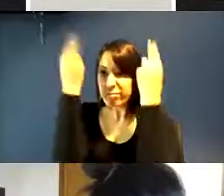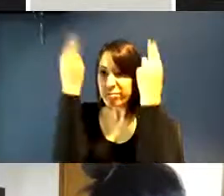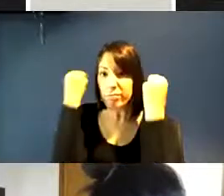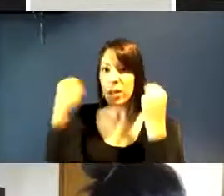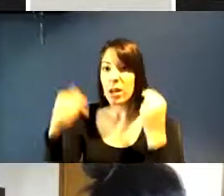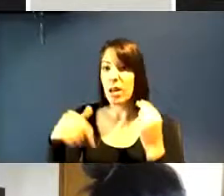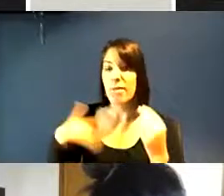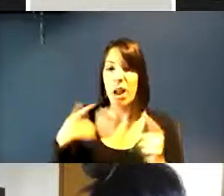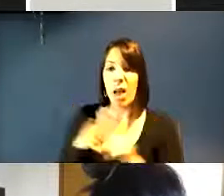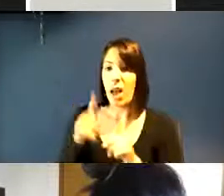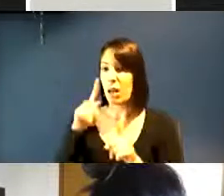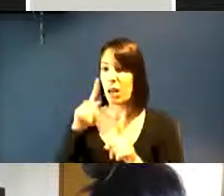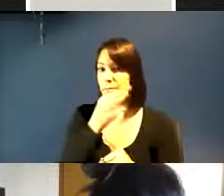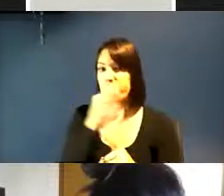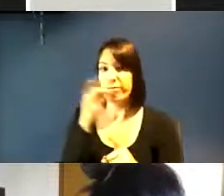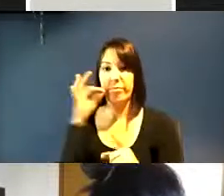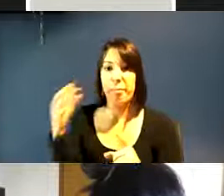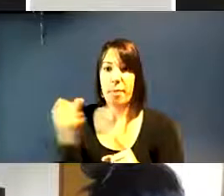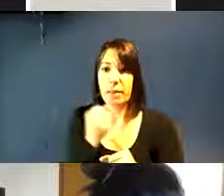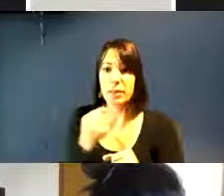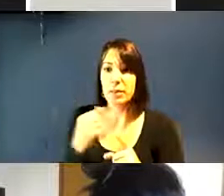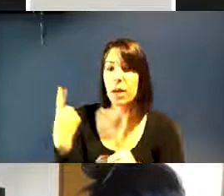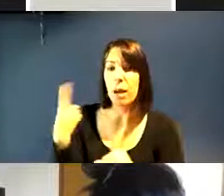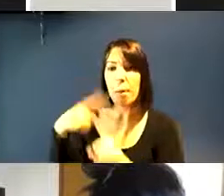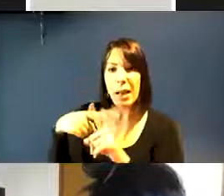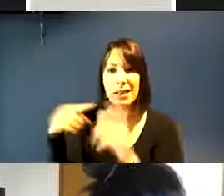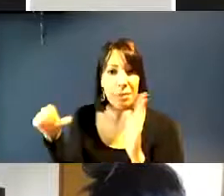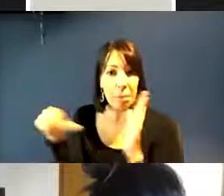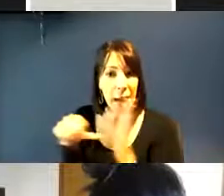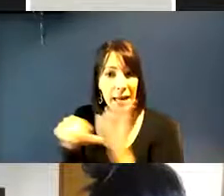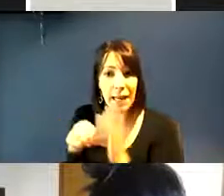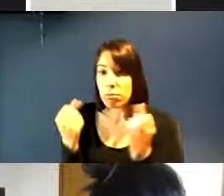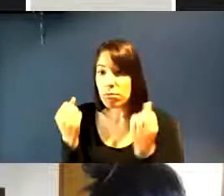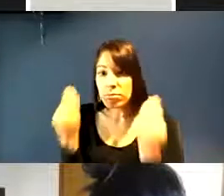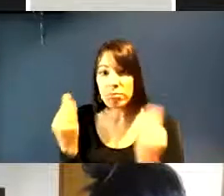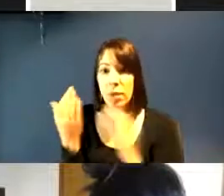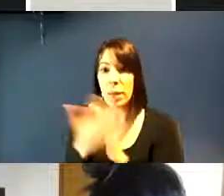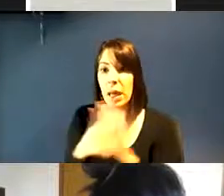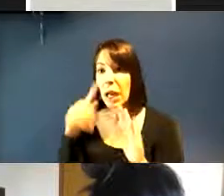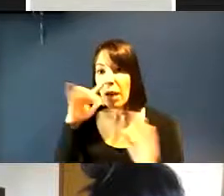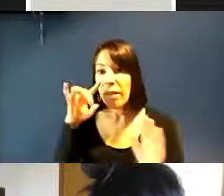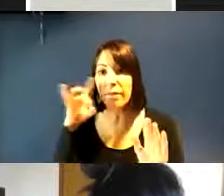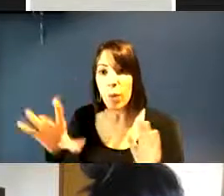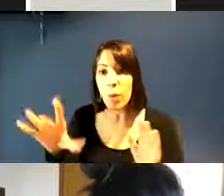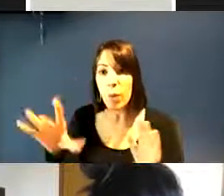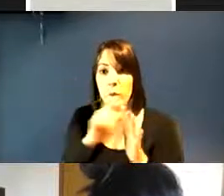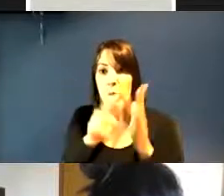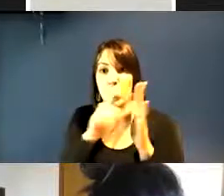was the barrier of not being able to financially go anywhere or do anything. And things just became